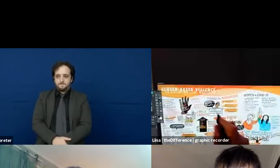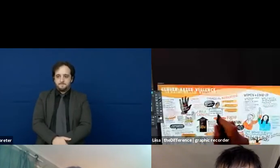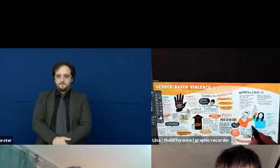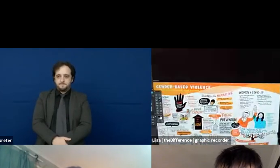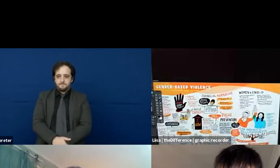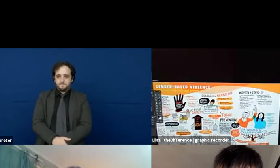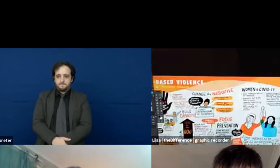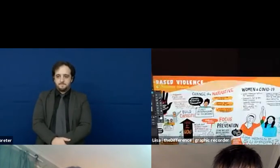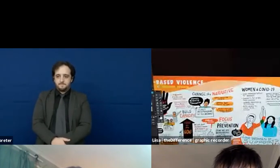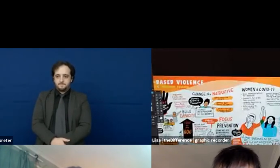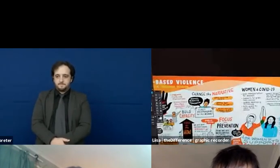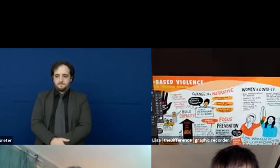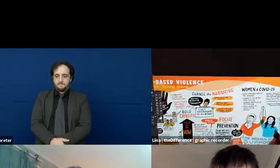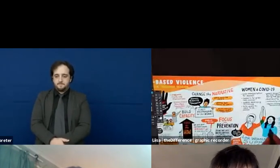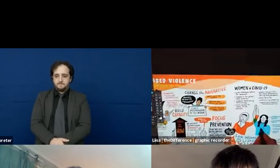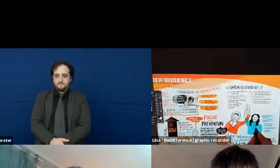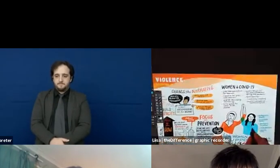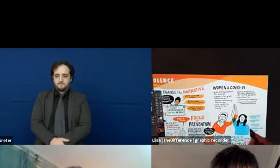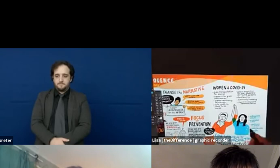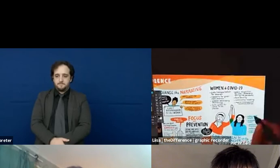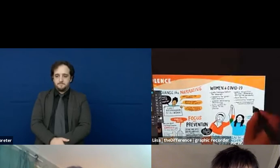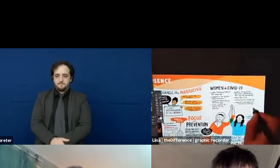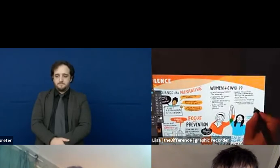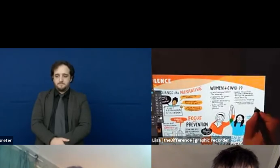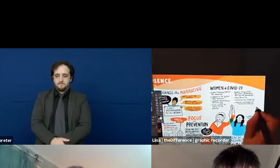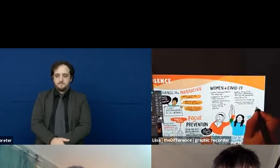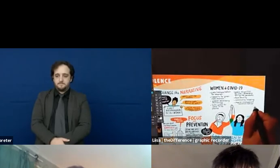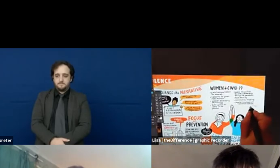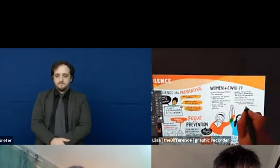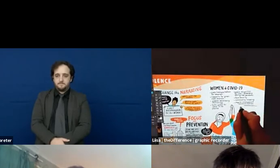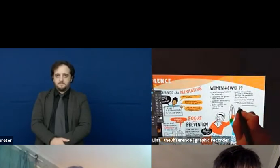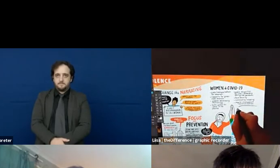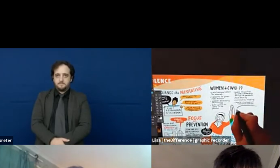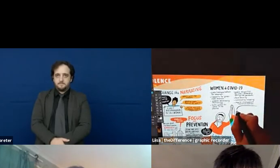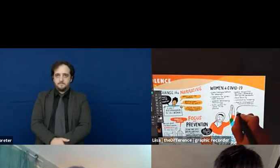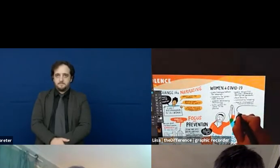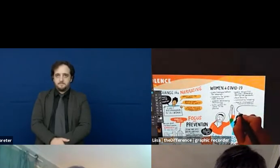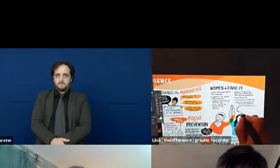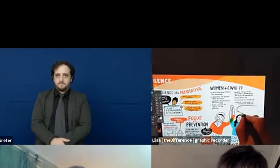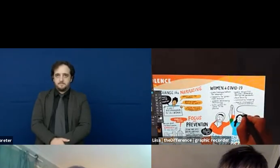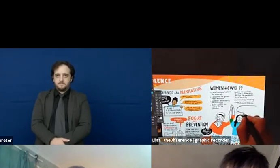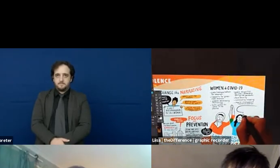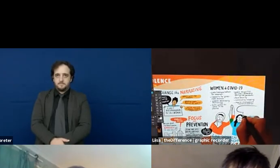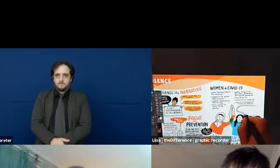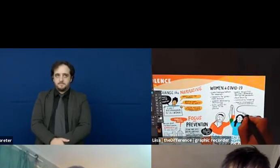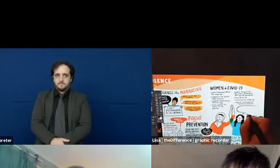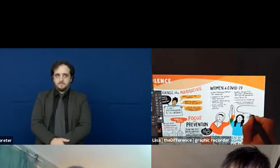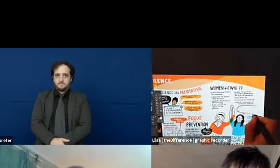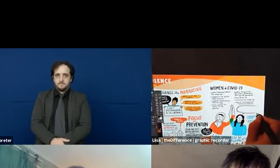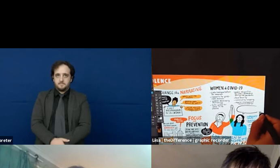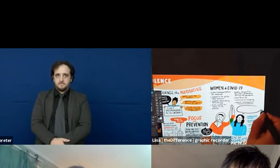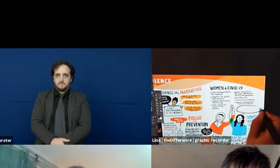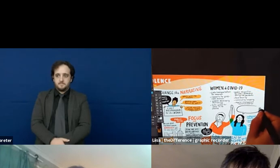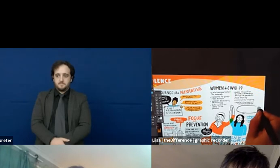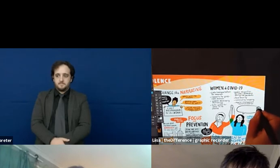is, they know what the demand is, and we just need to make sure, you know, that they do have equitable access